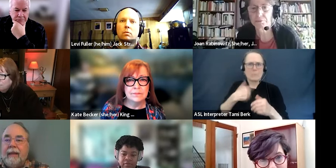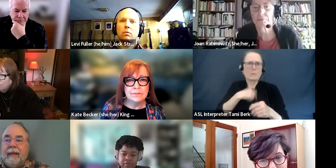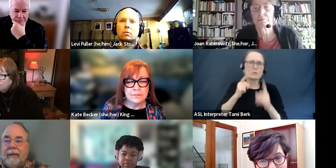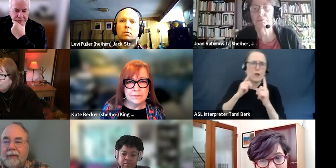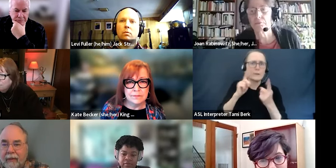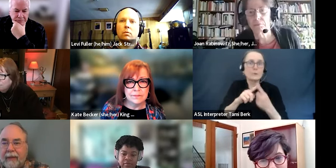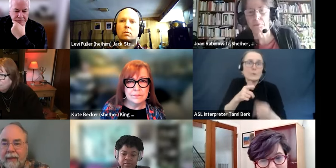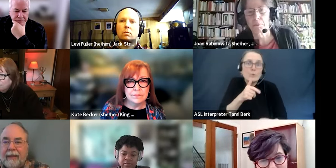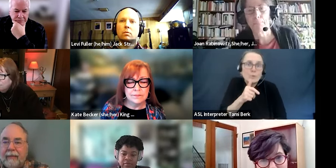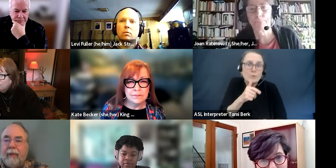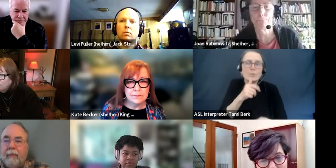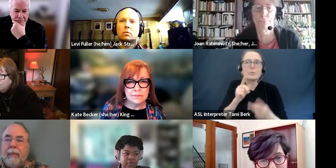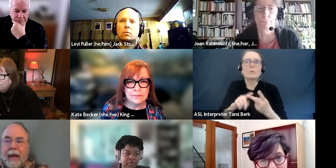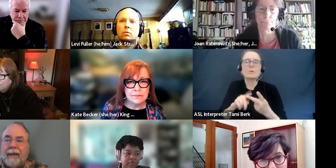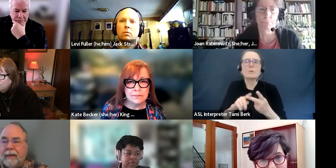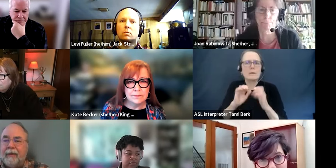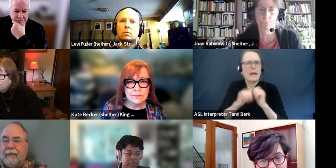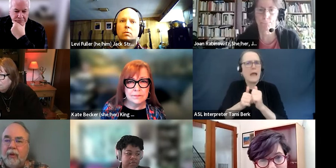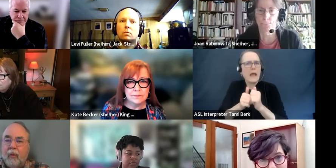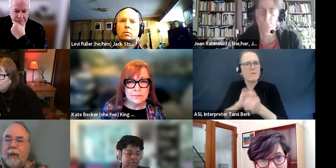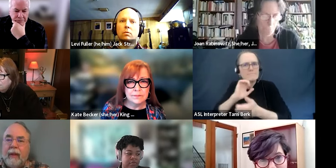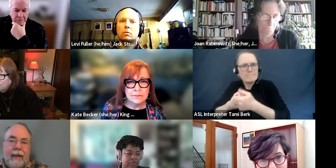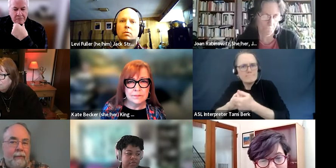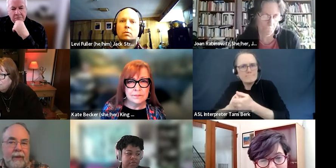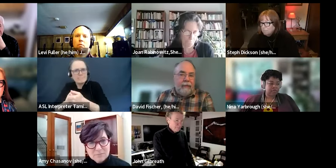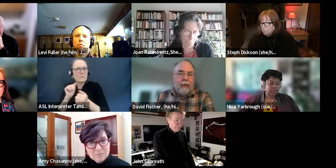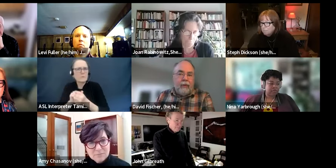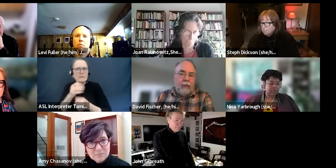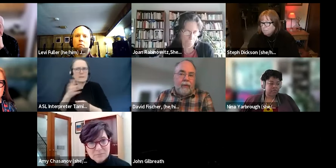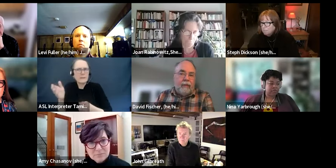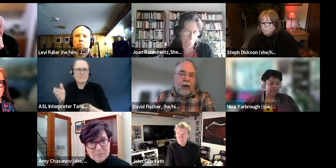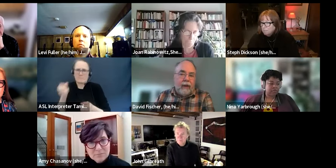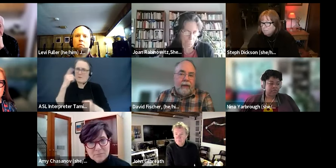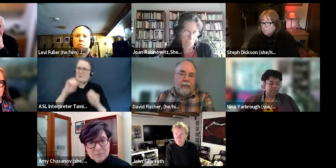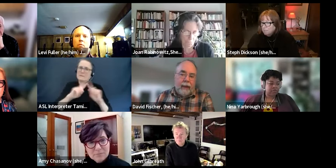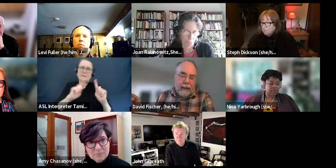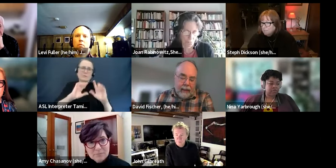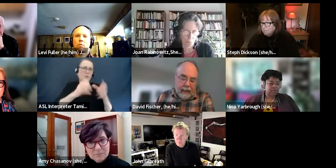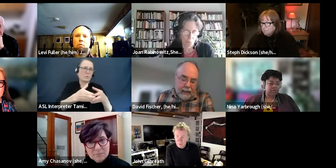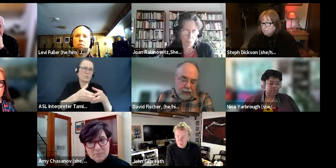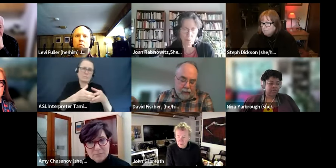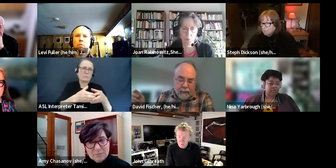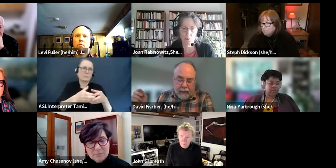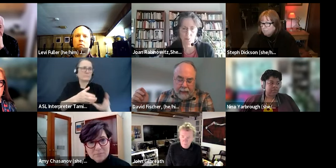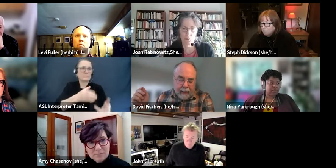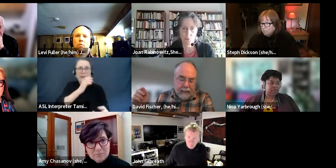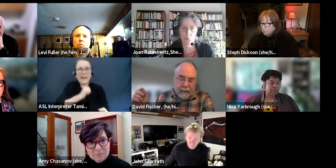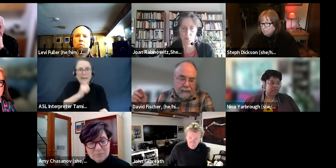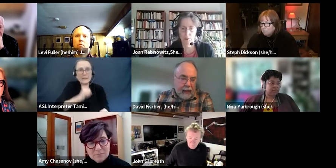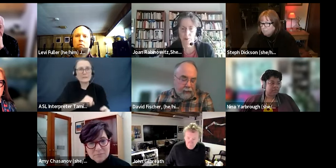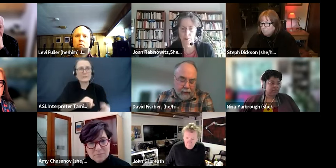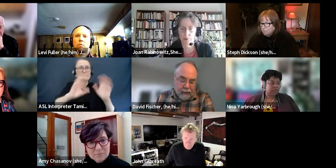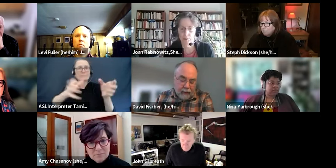in different pockets, if you will. Different groups of audience by age, by